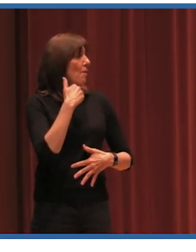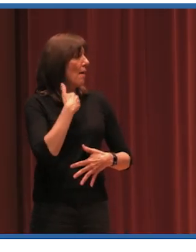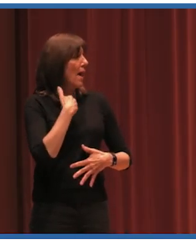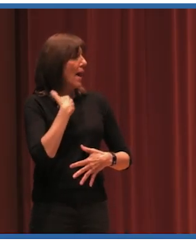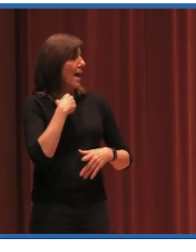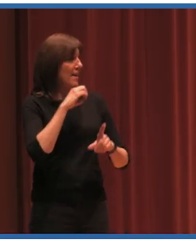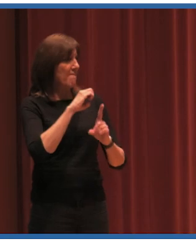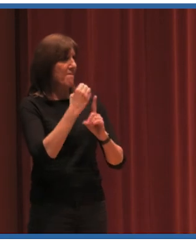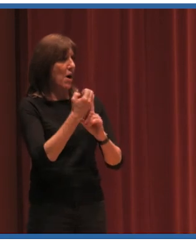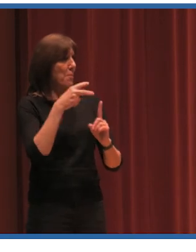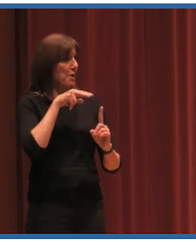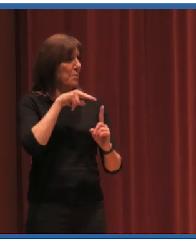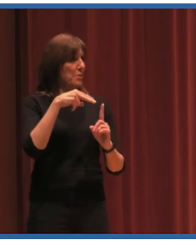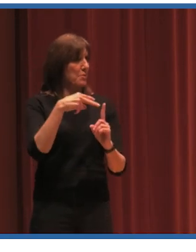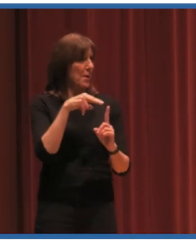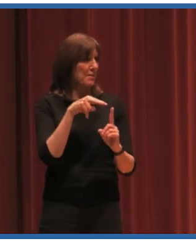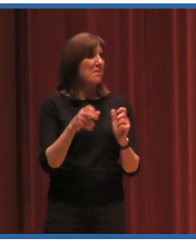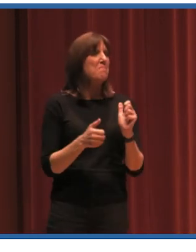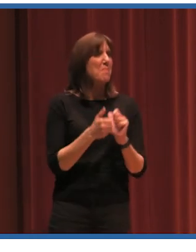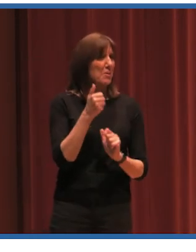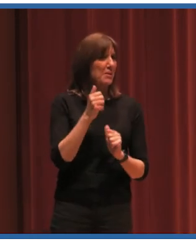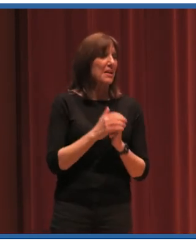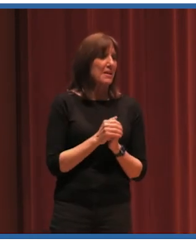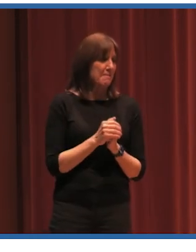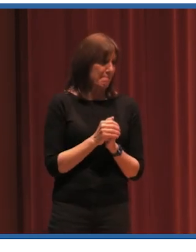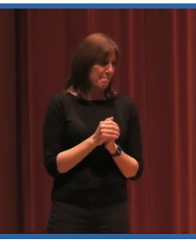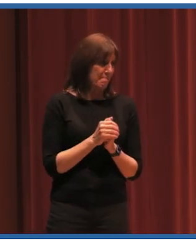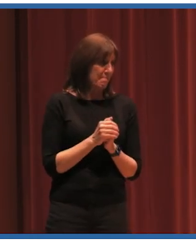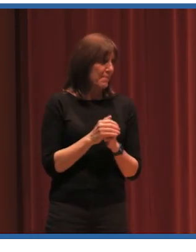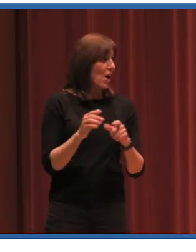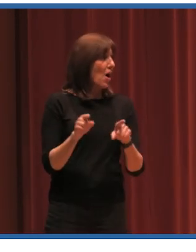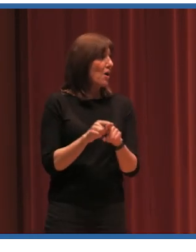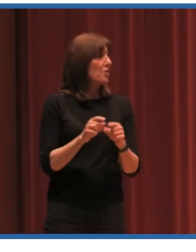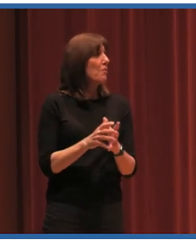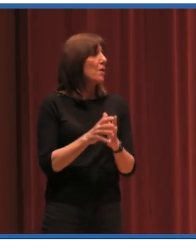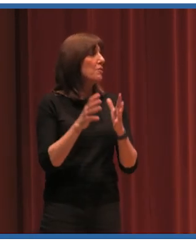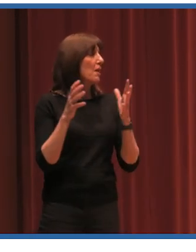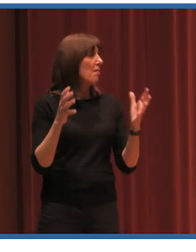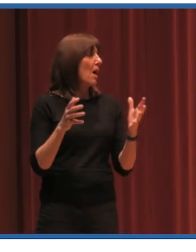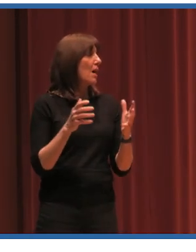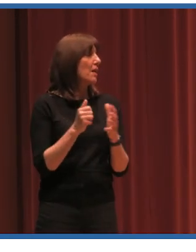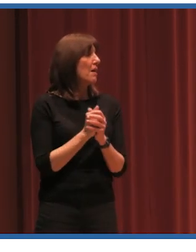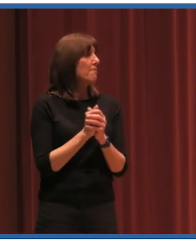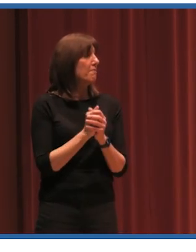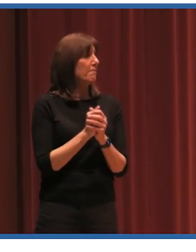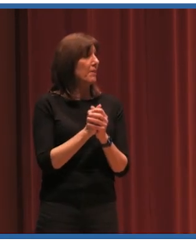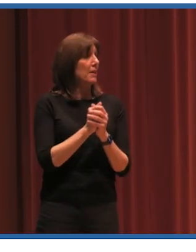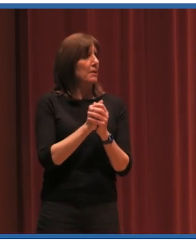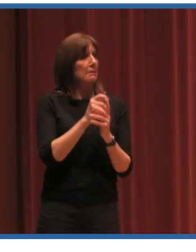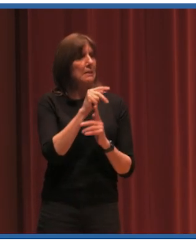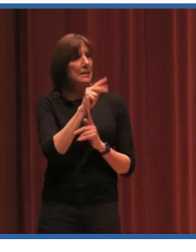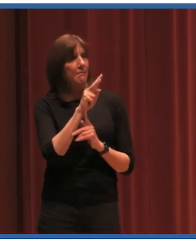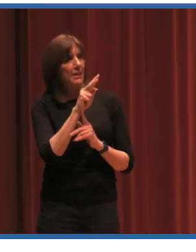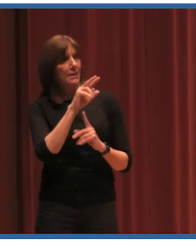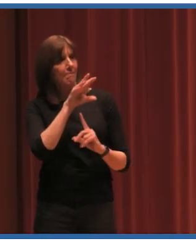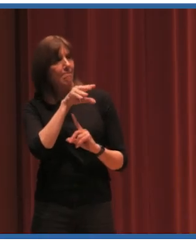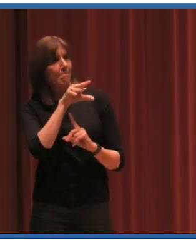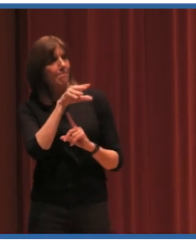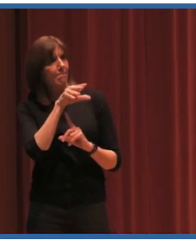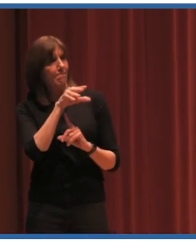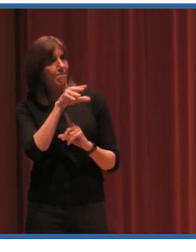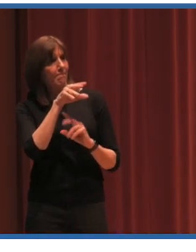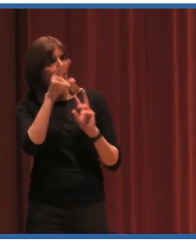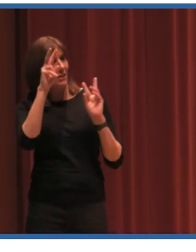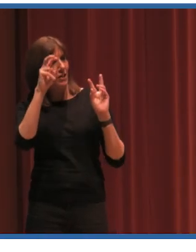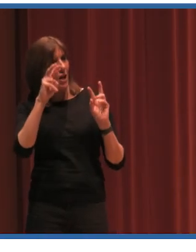environmental risk factors perspective, and there was quite a bit of media attention on that topic.